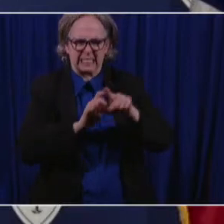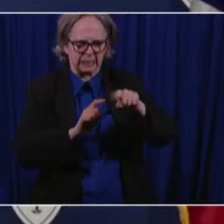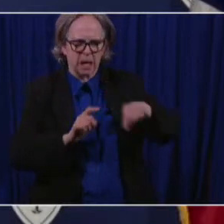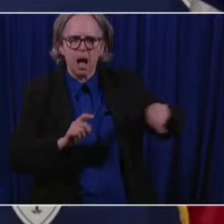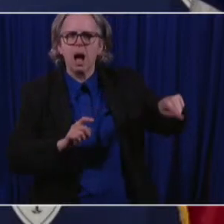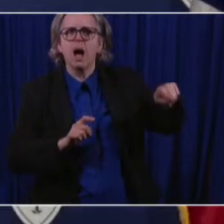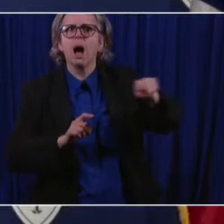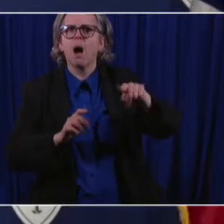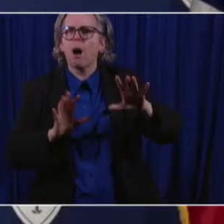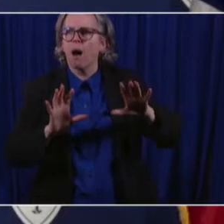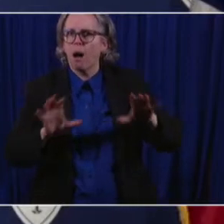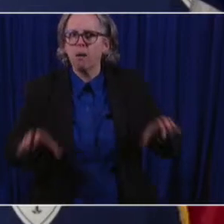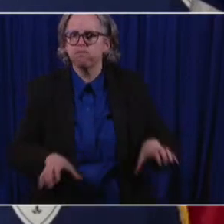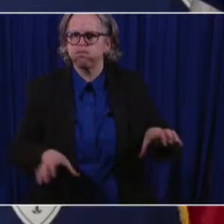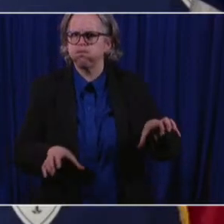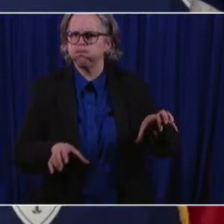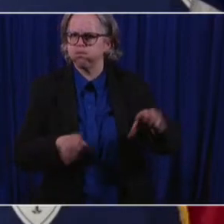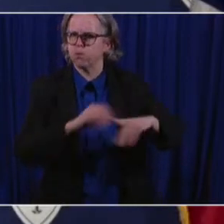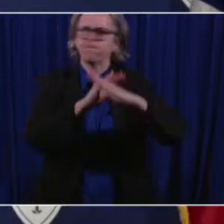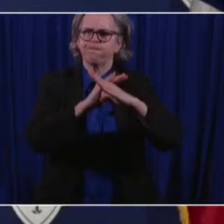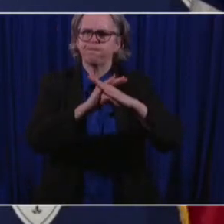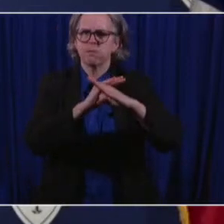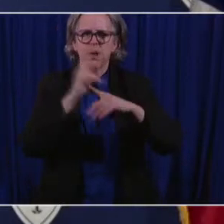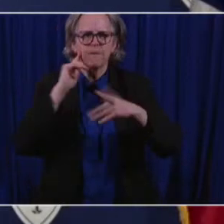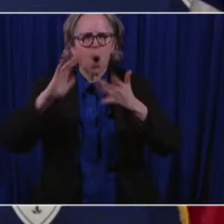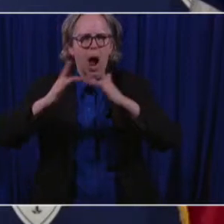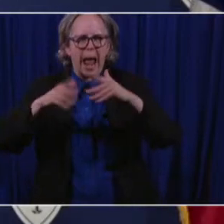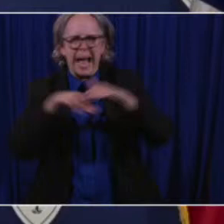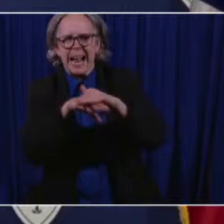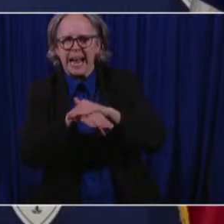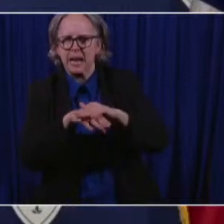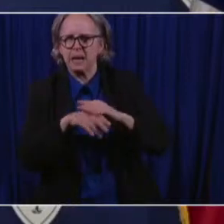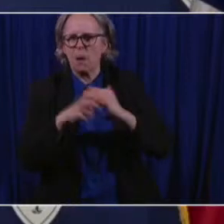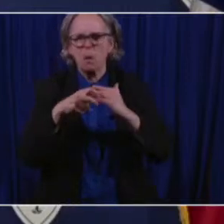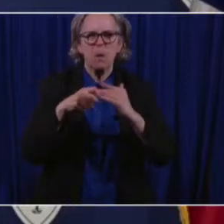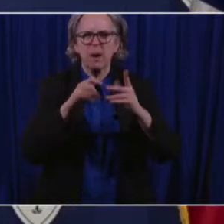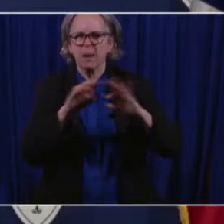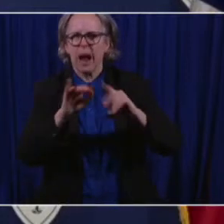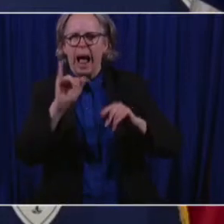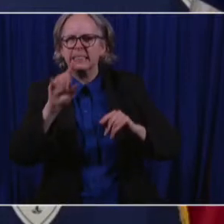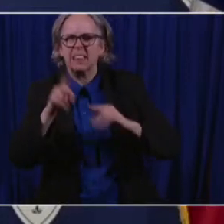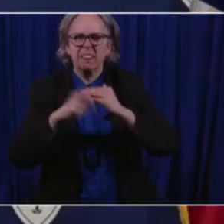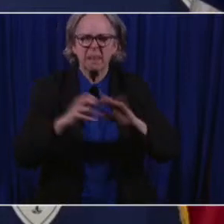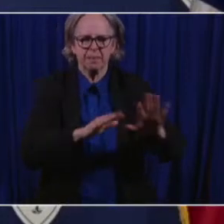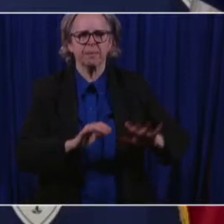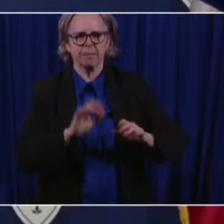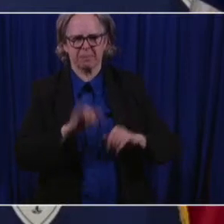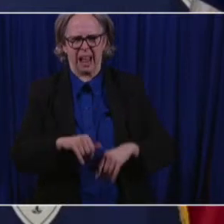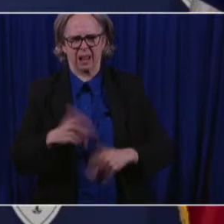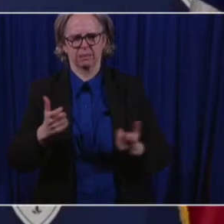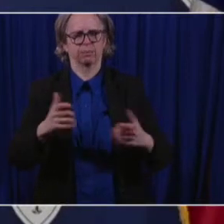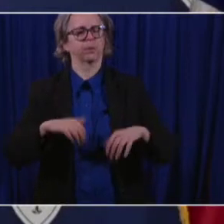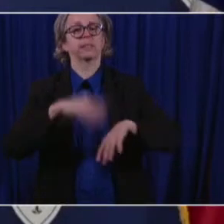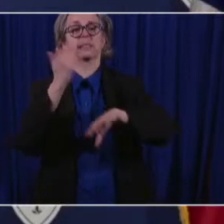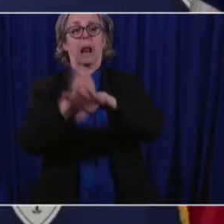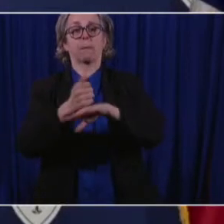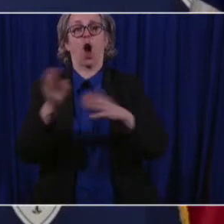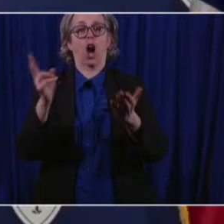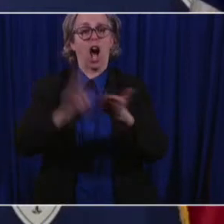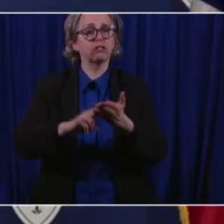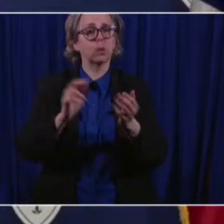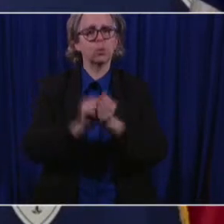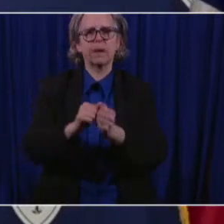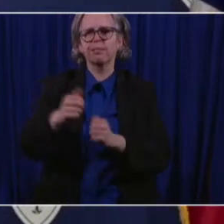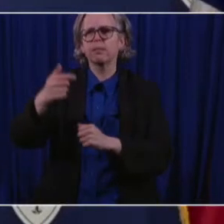very good job. We made a contract, Google, in regard to how you sort out data,